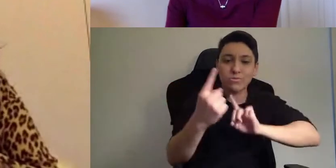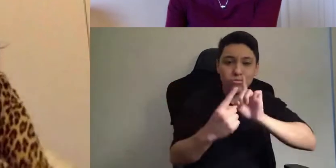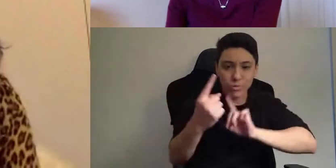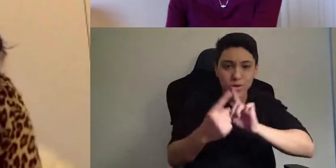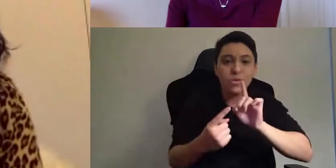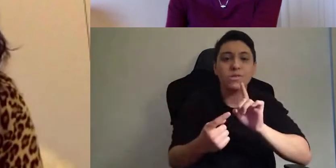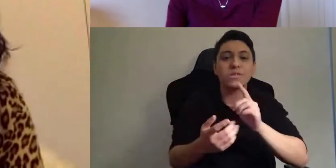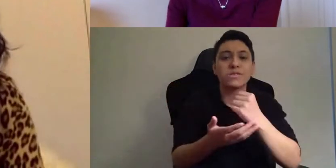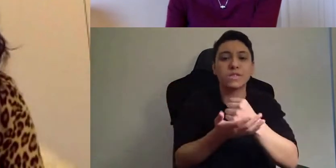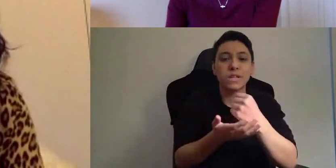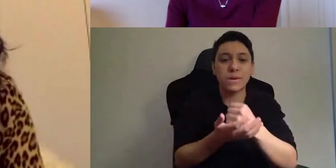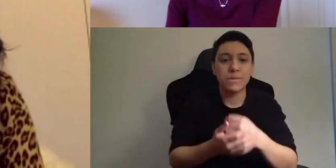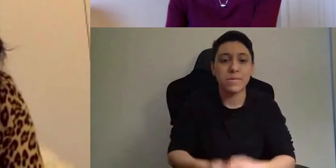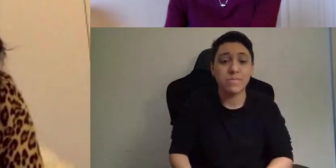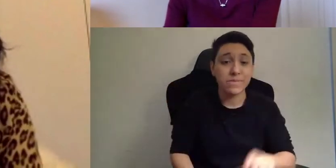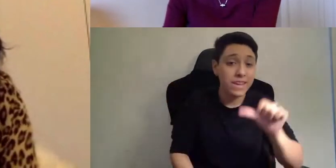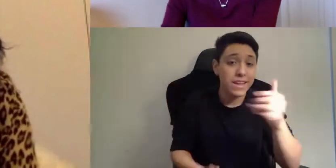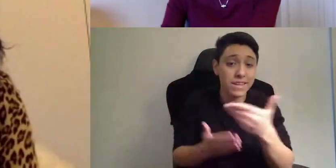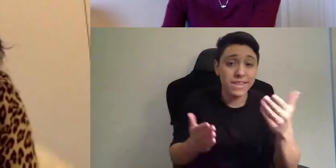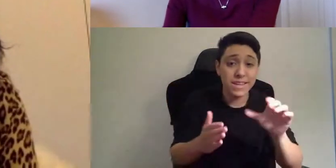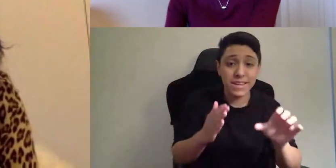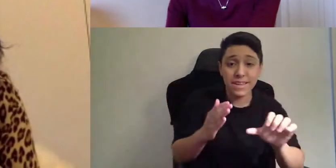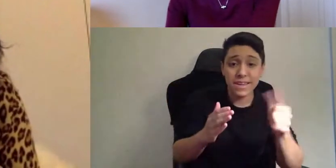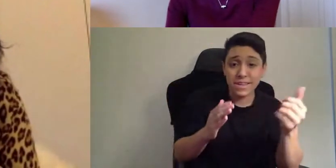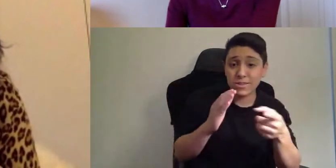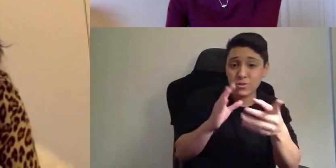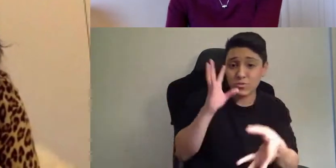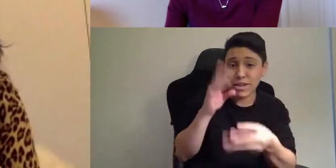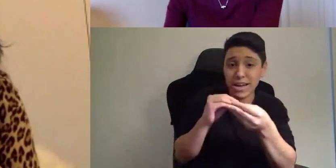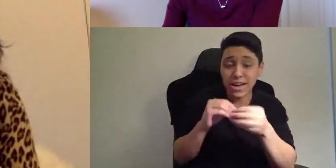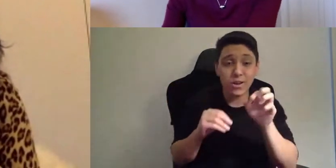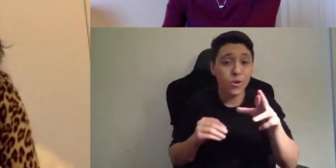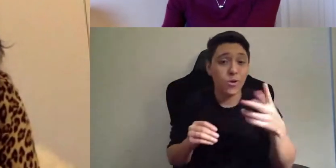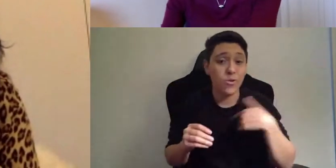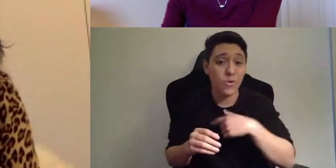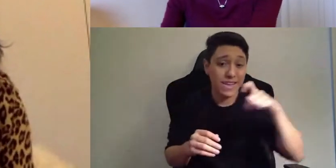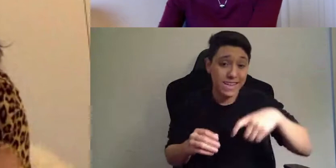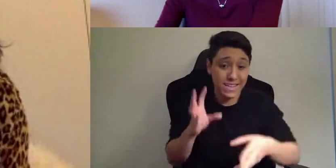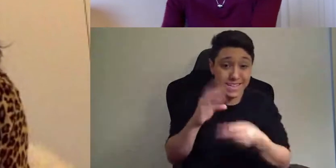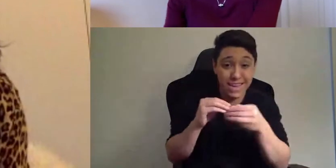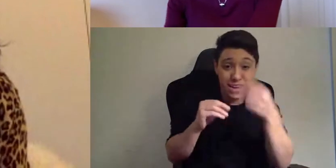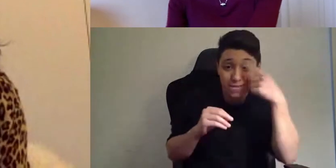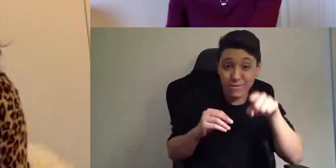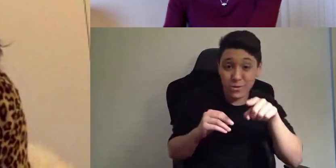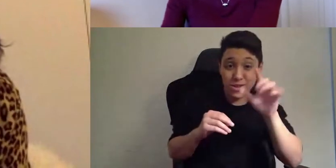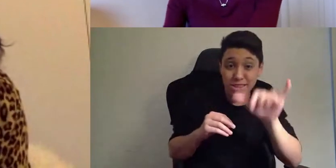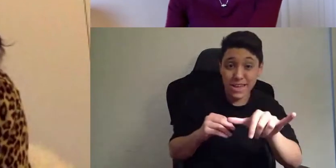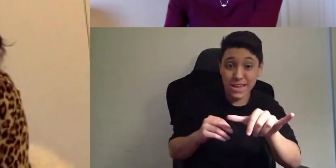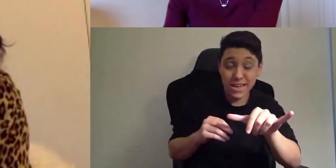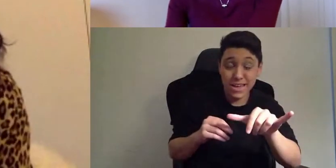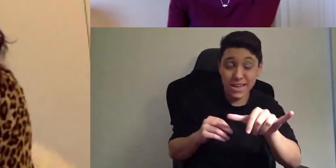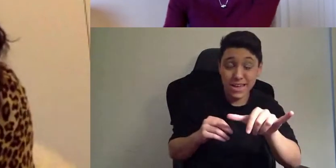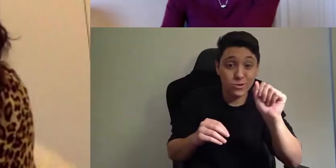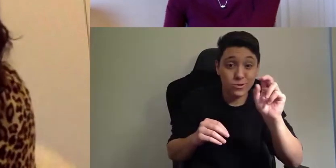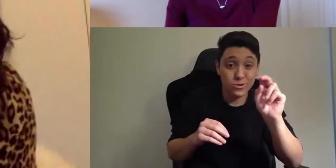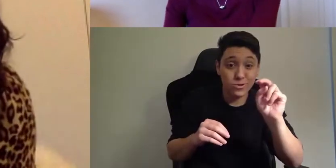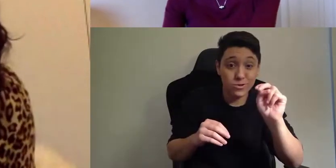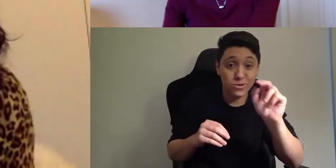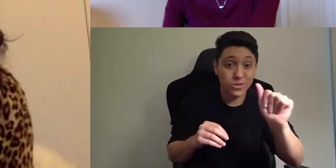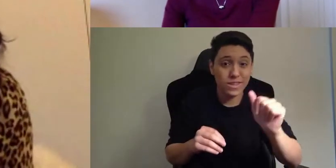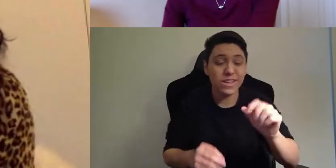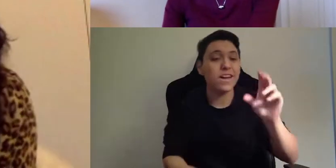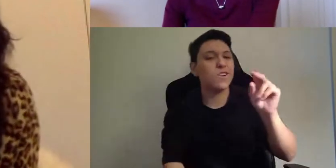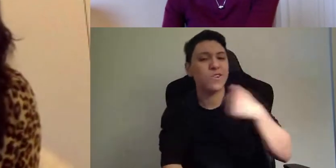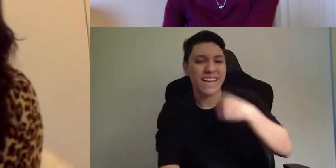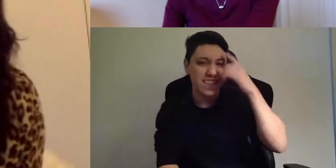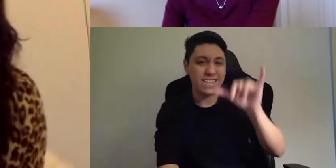treatment. Anything else you would add or that we would need to add for the sake of that, Joanna, that I'm not thinking of? No, I think that's